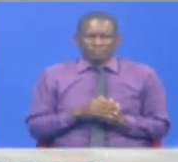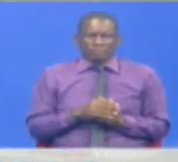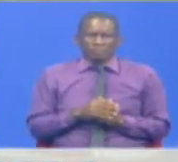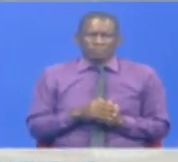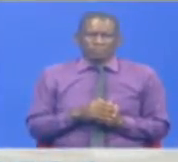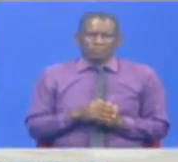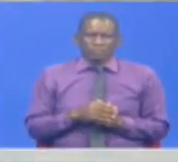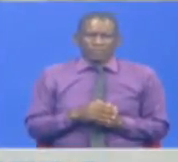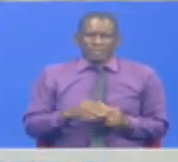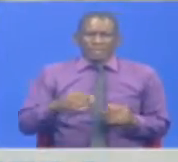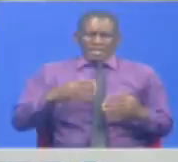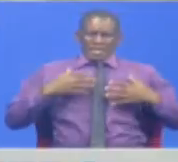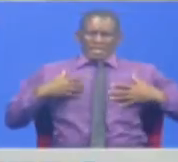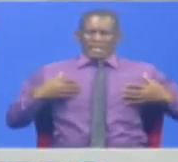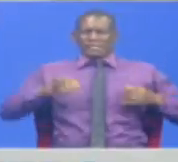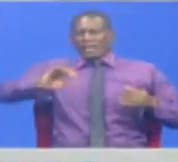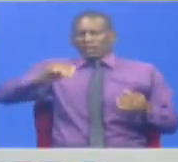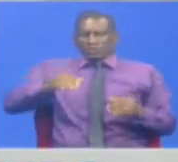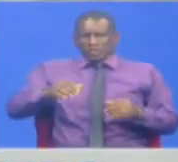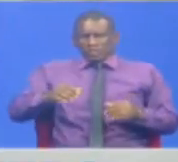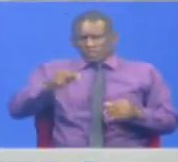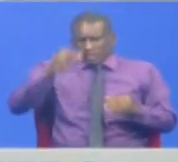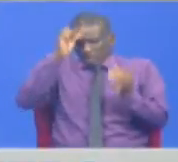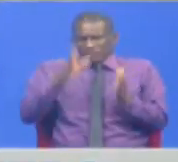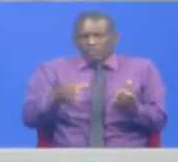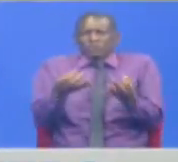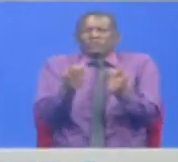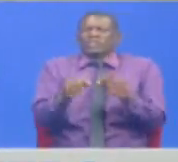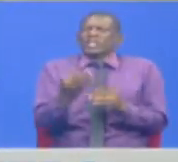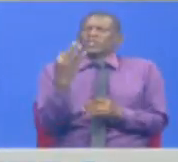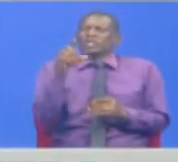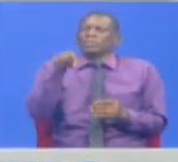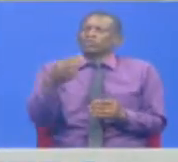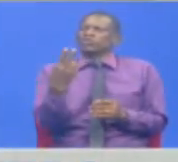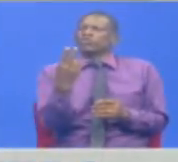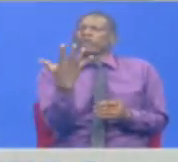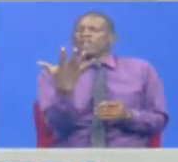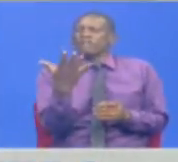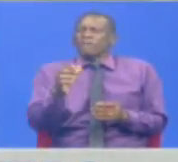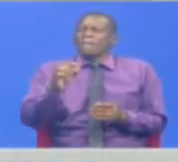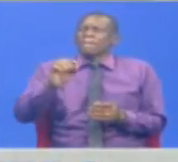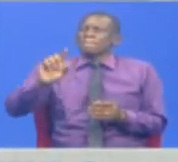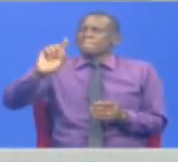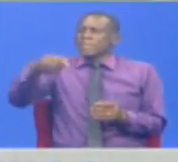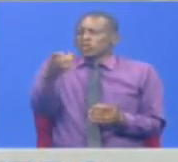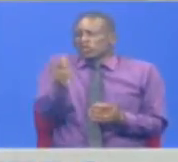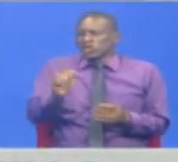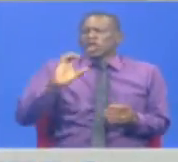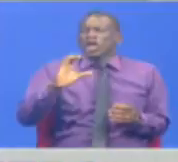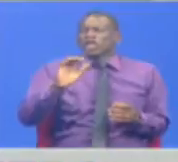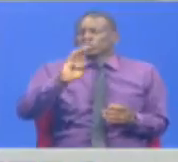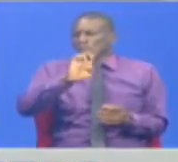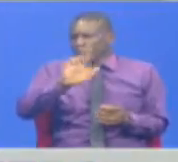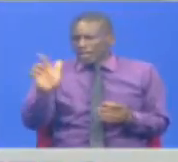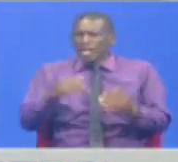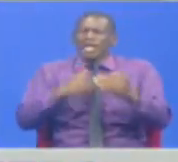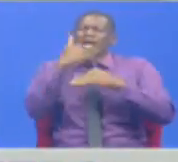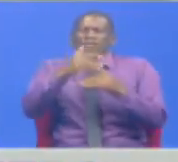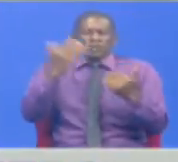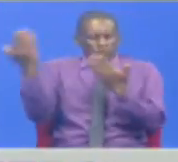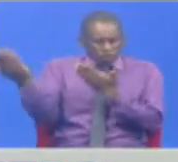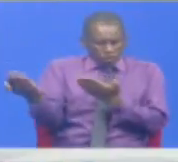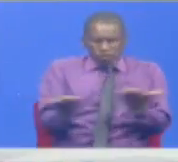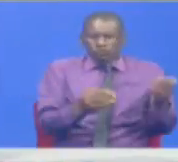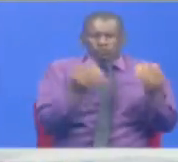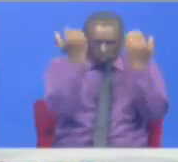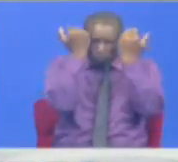The Garissa County boss was freed on a 3.25 million cash bail following his arraignment in court this morning.